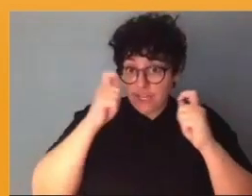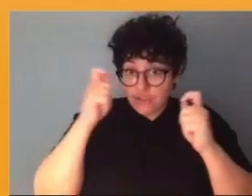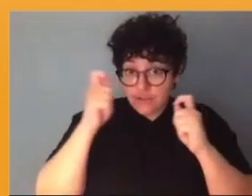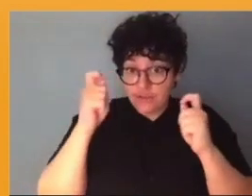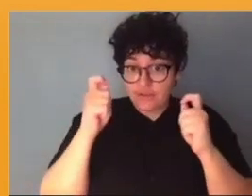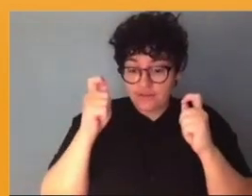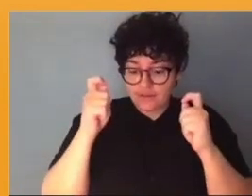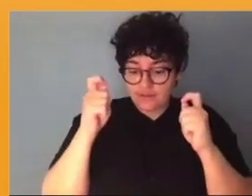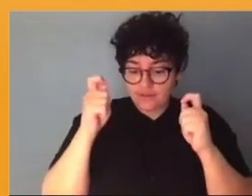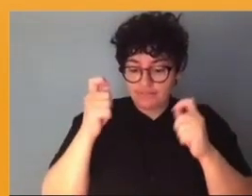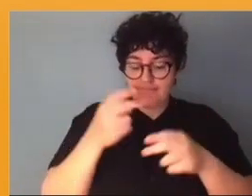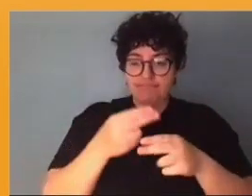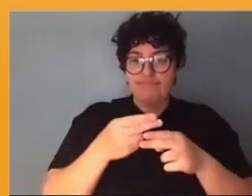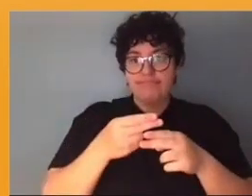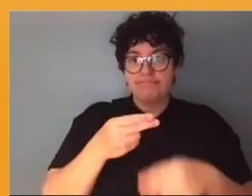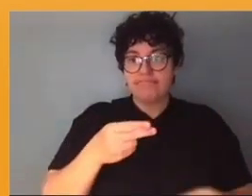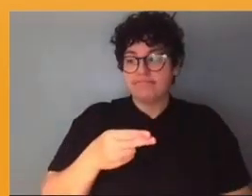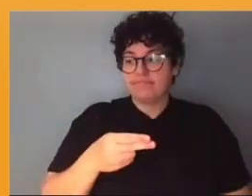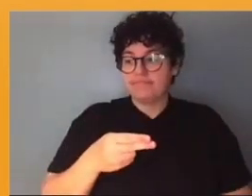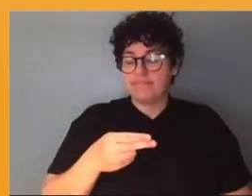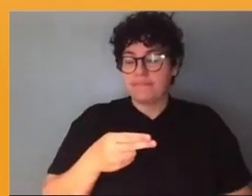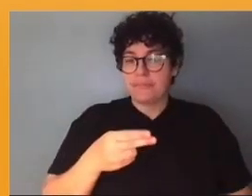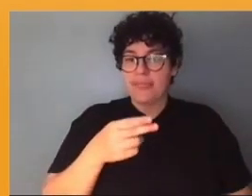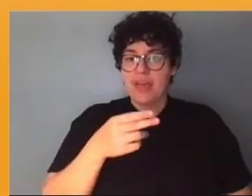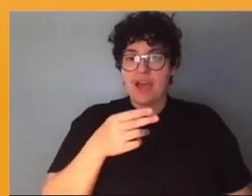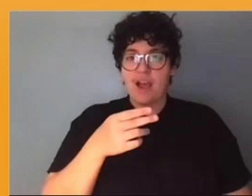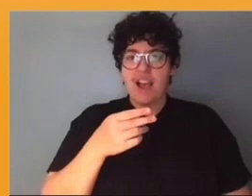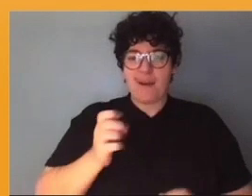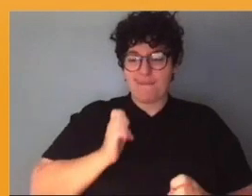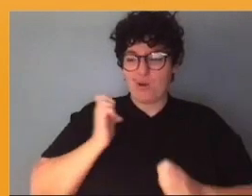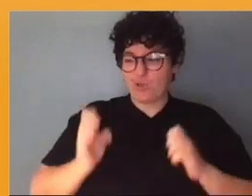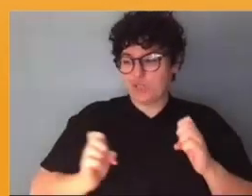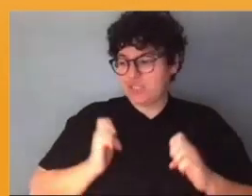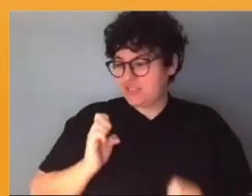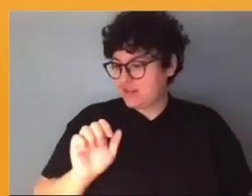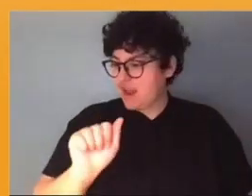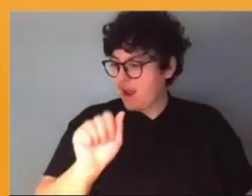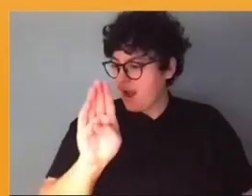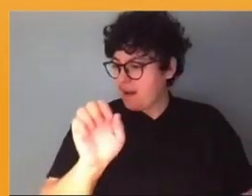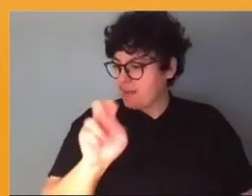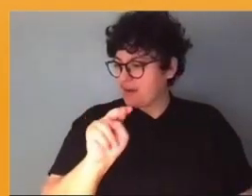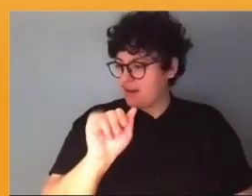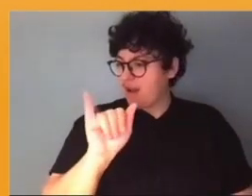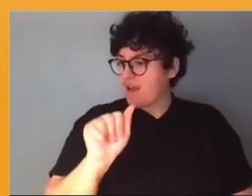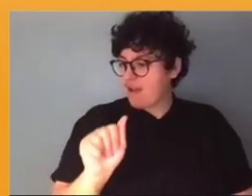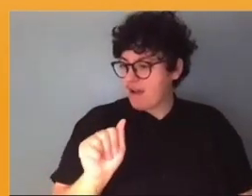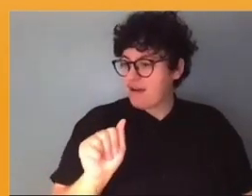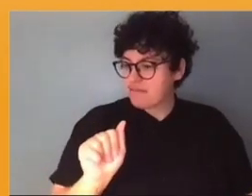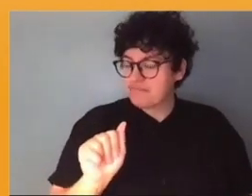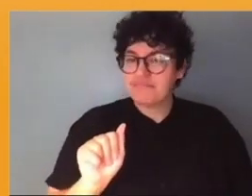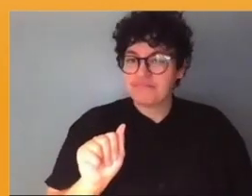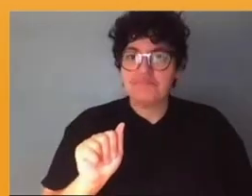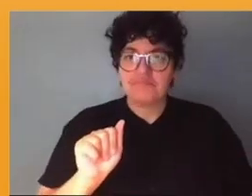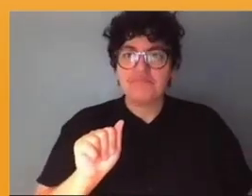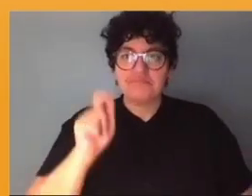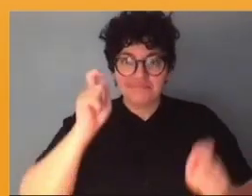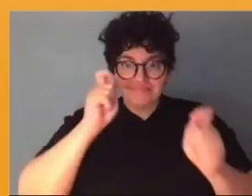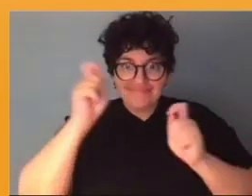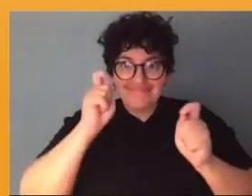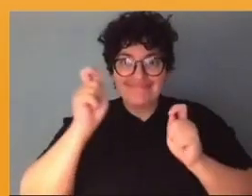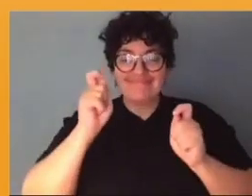or emotion, and hand gestures called hastas. And they